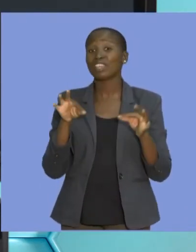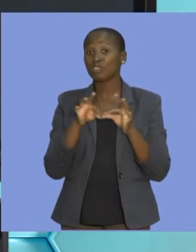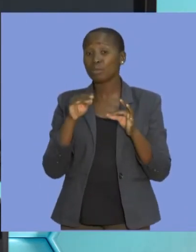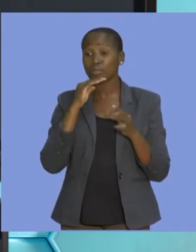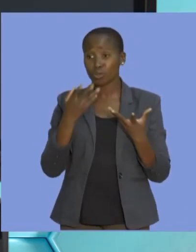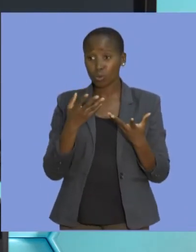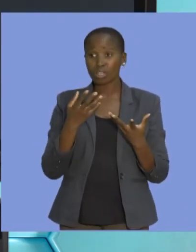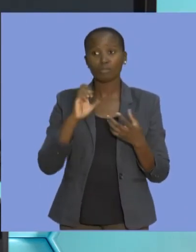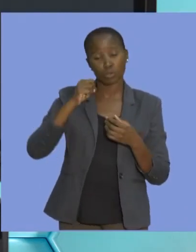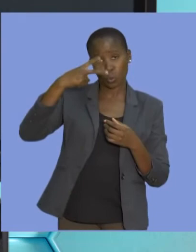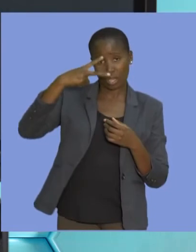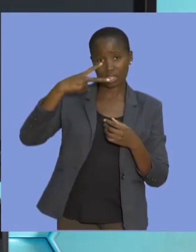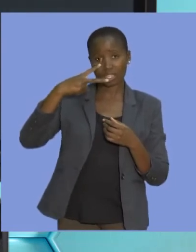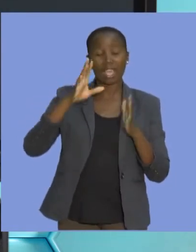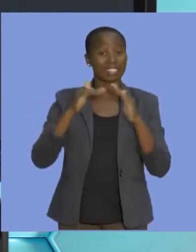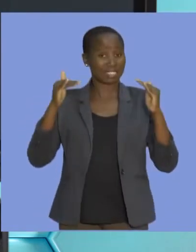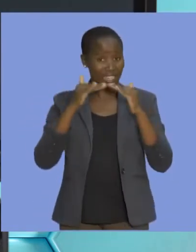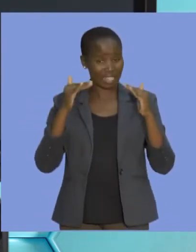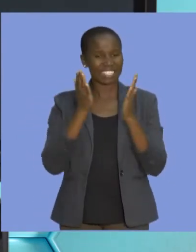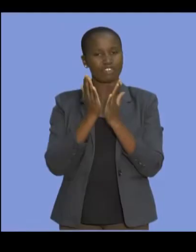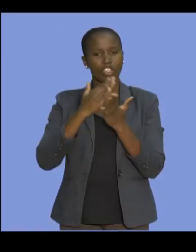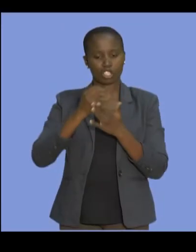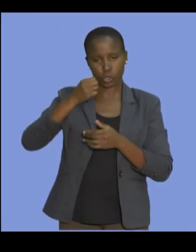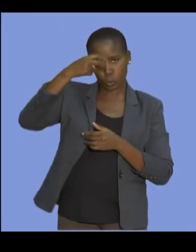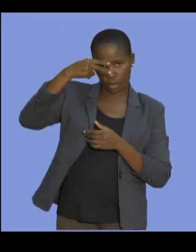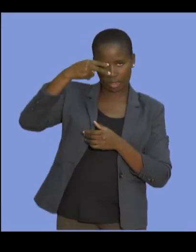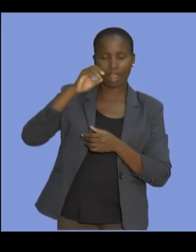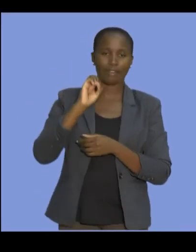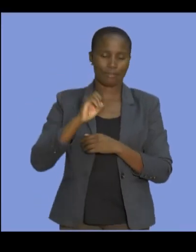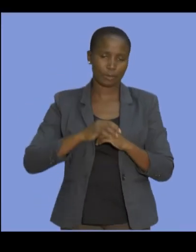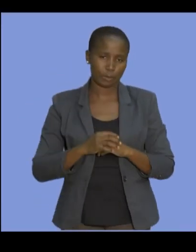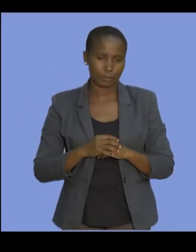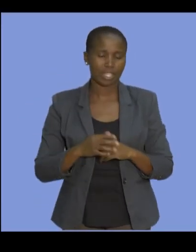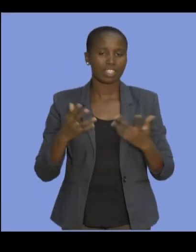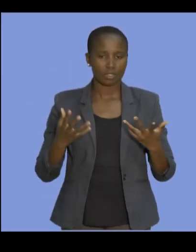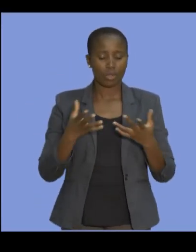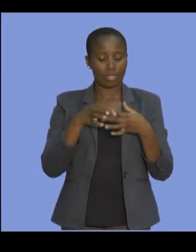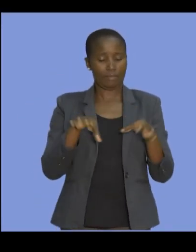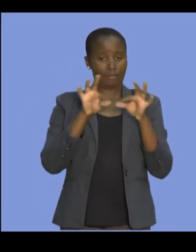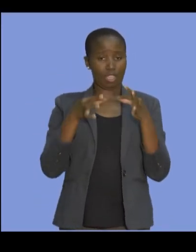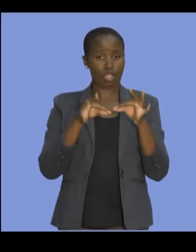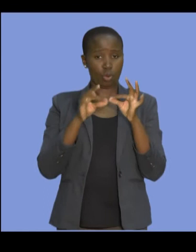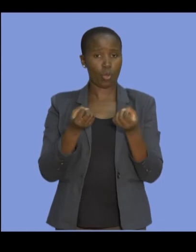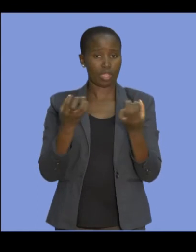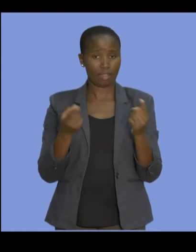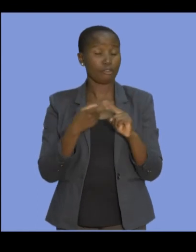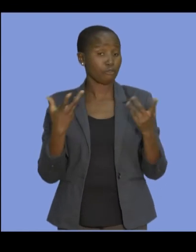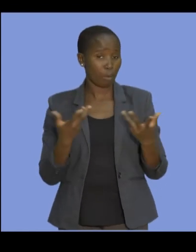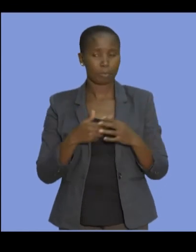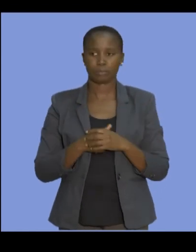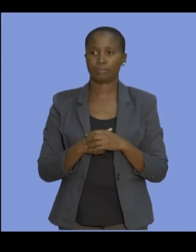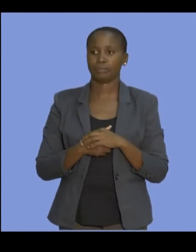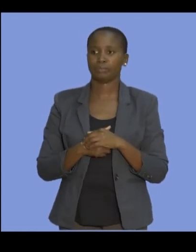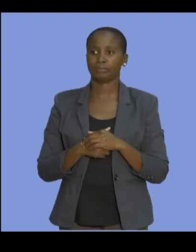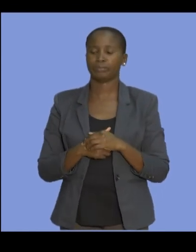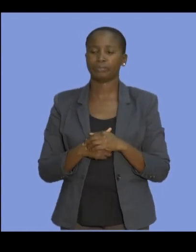squared. Okay? So the variance is given by this.